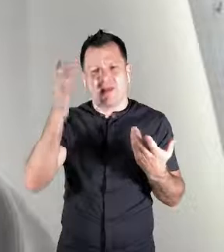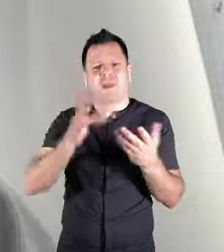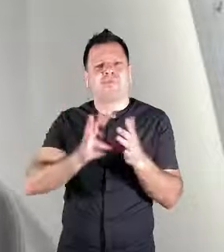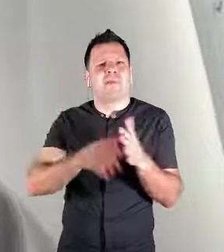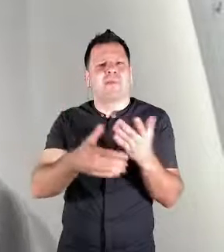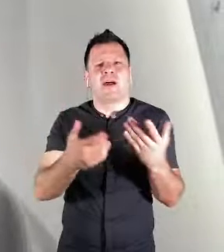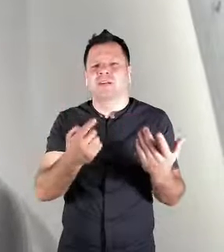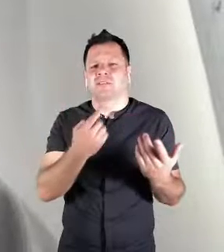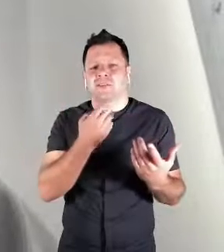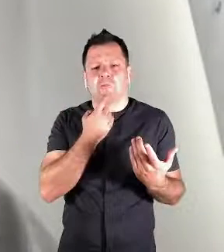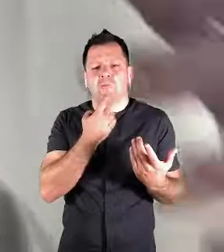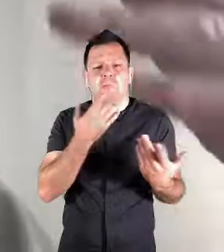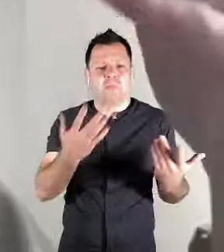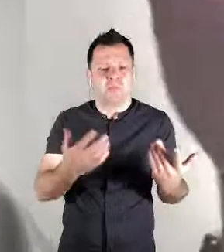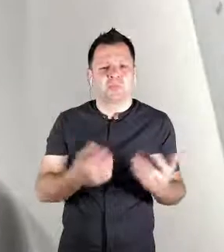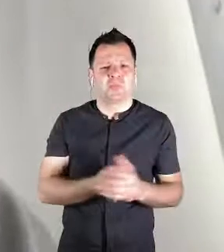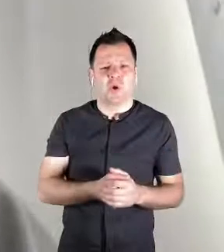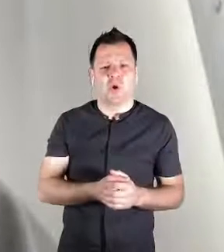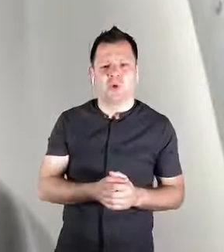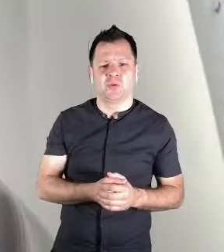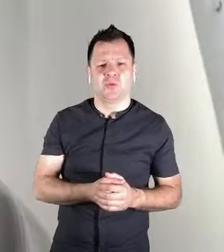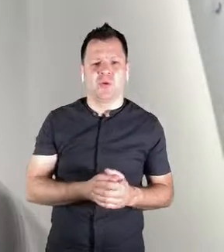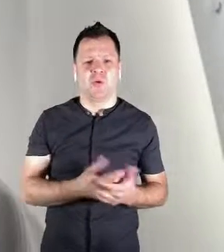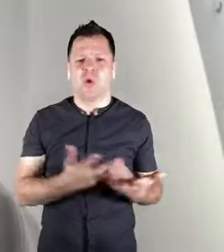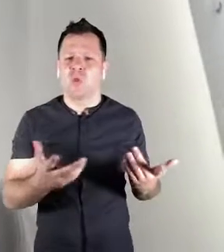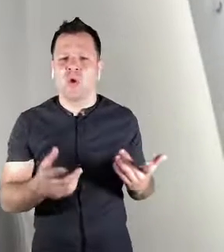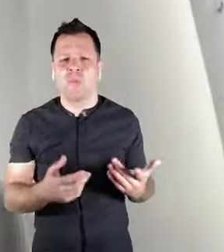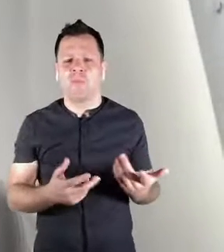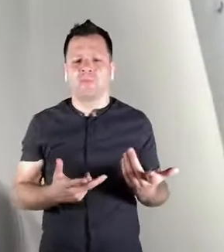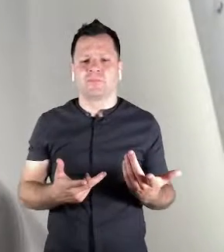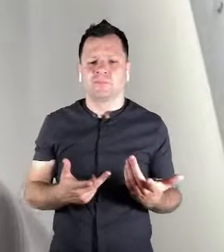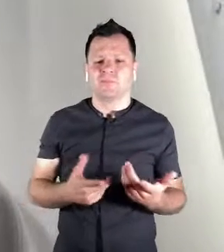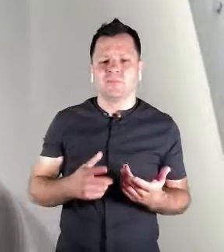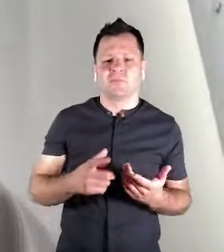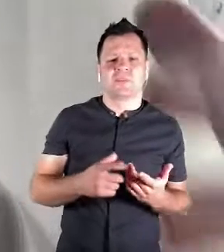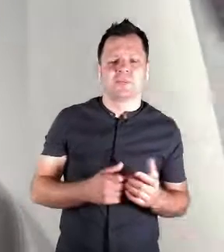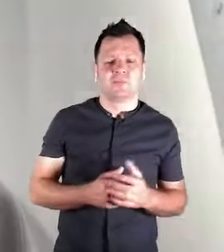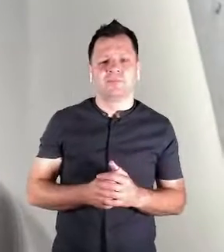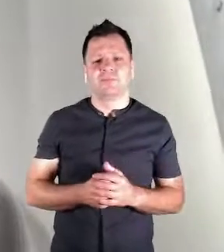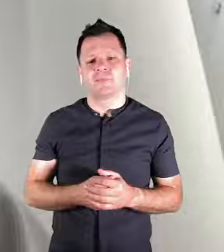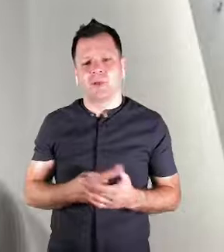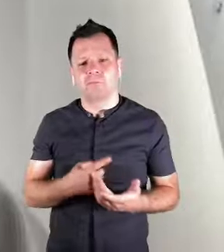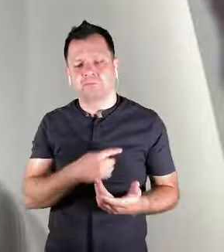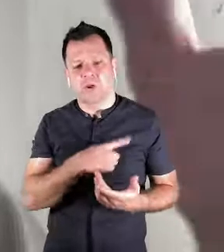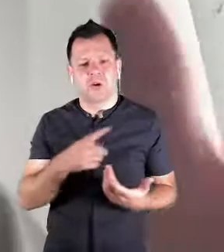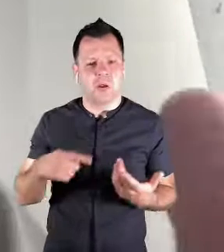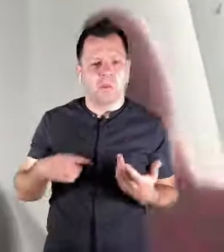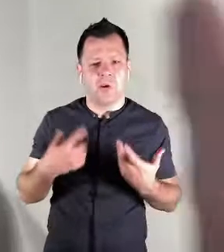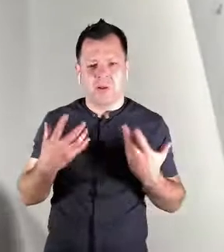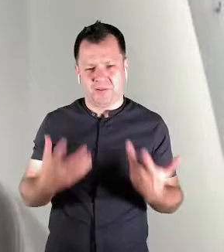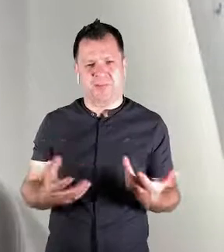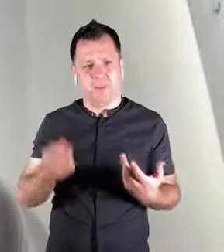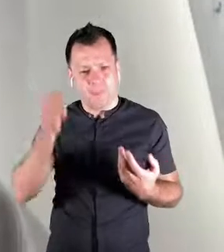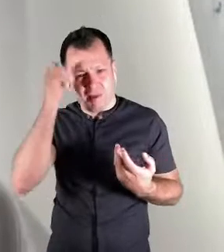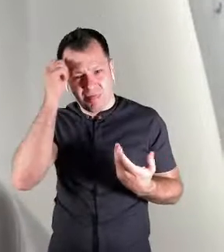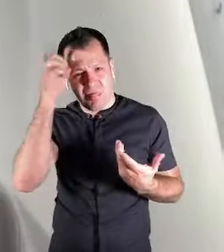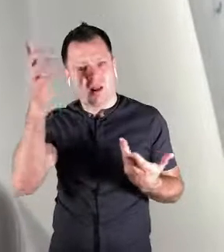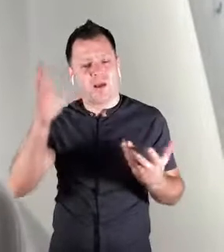wonder how, if you want to create a smart city, how is that